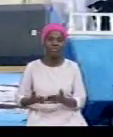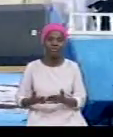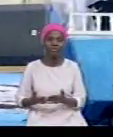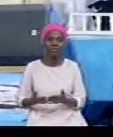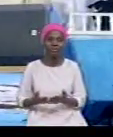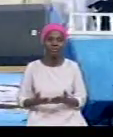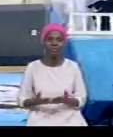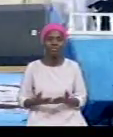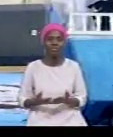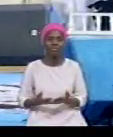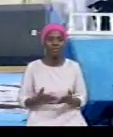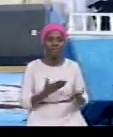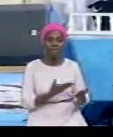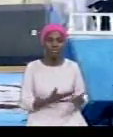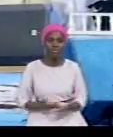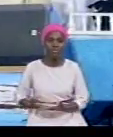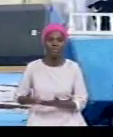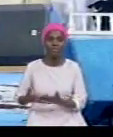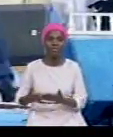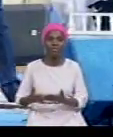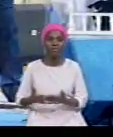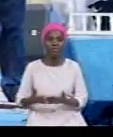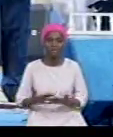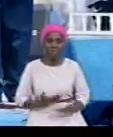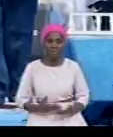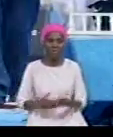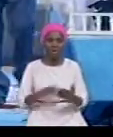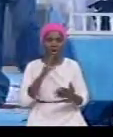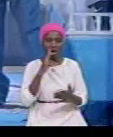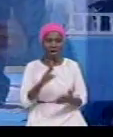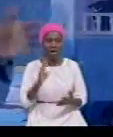bud, and as the garden